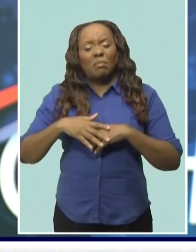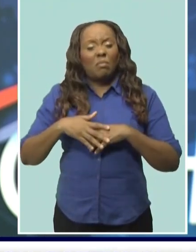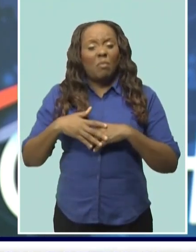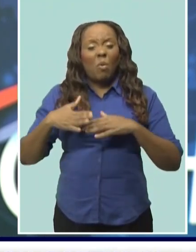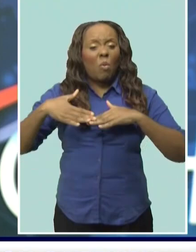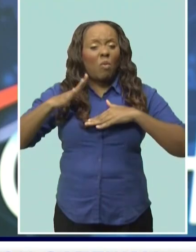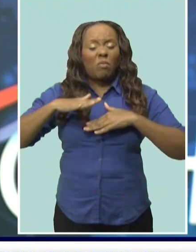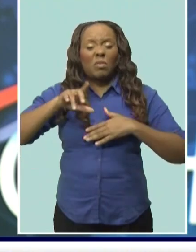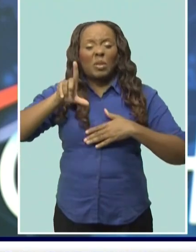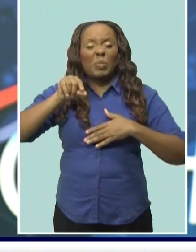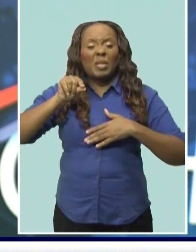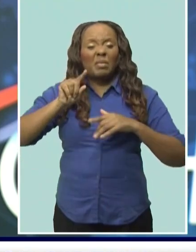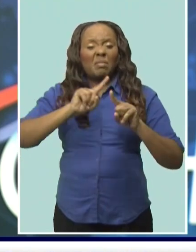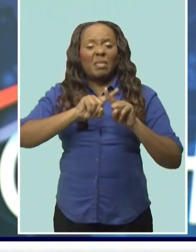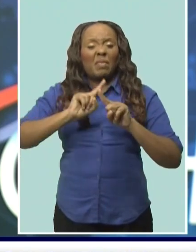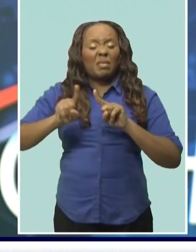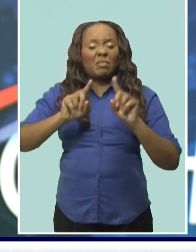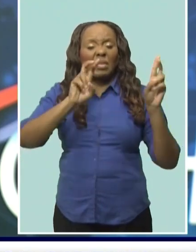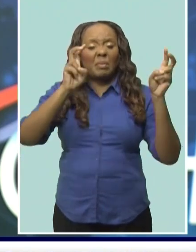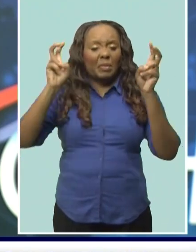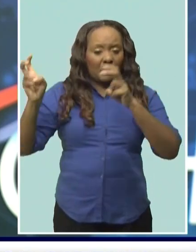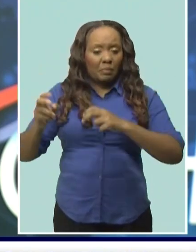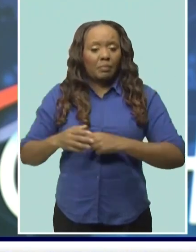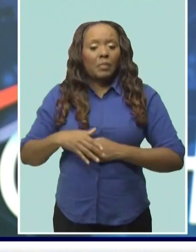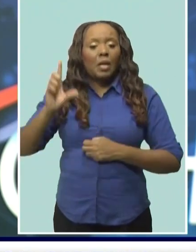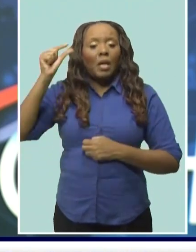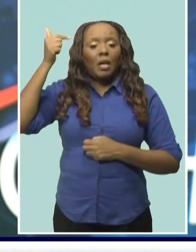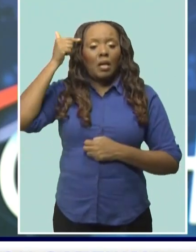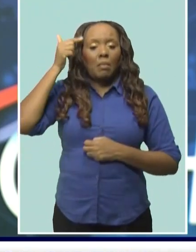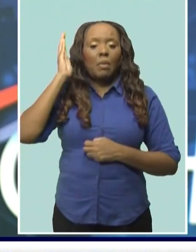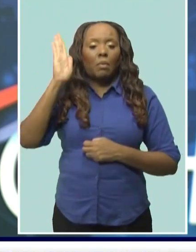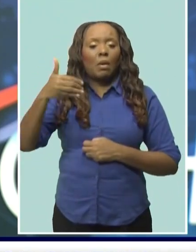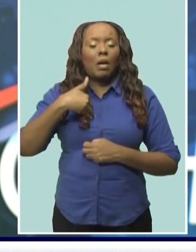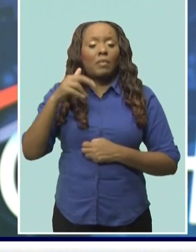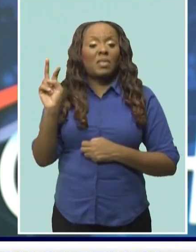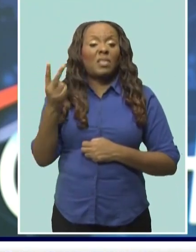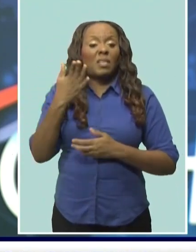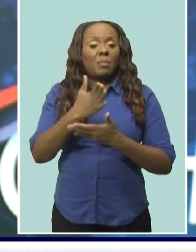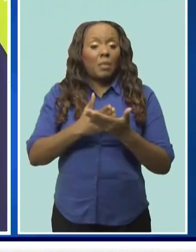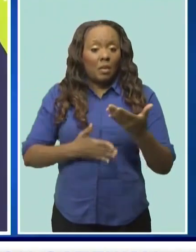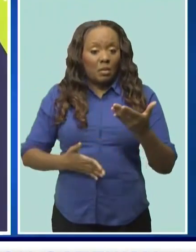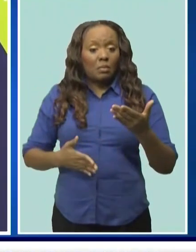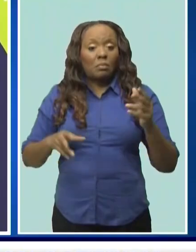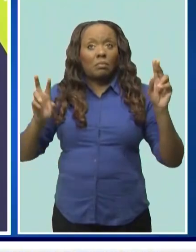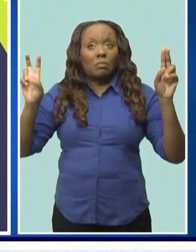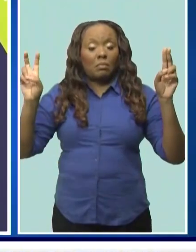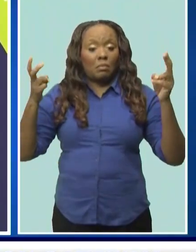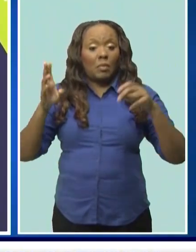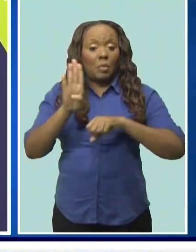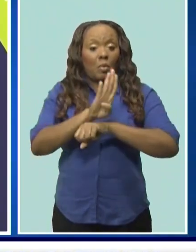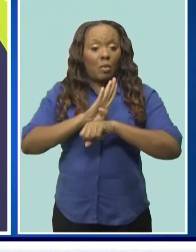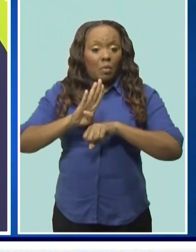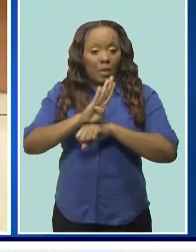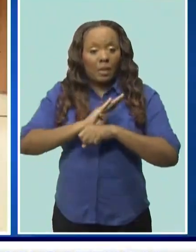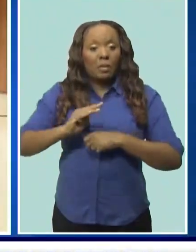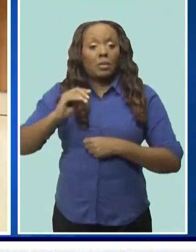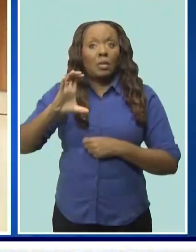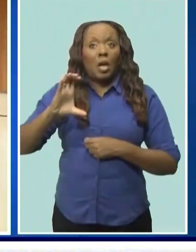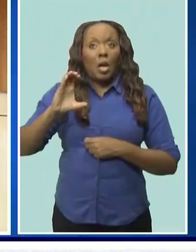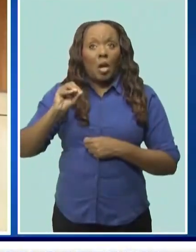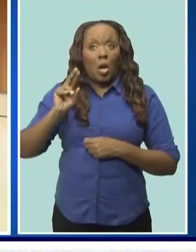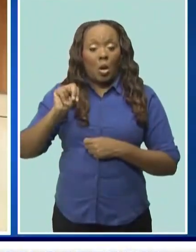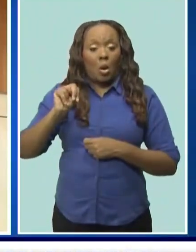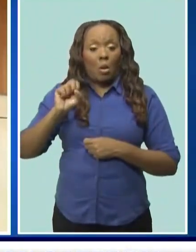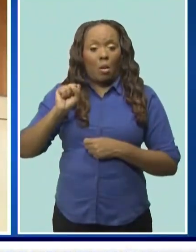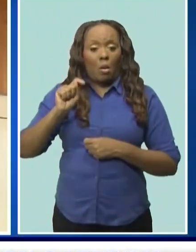weeks. It comes as government rolls out the second edition of the Barbados Construction Gateway Training Initiative. According to